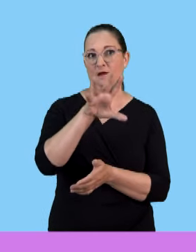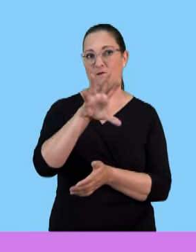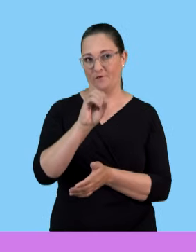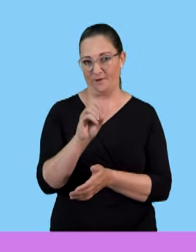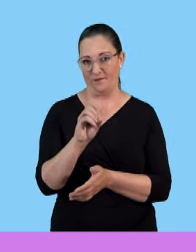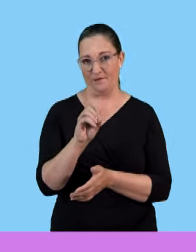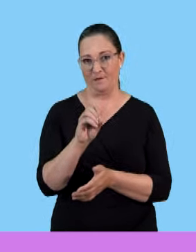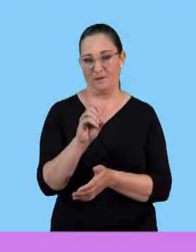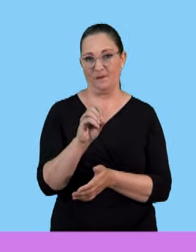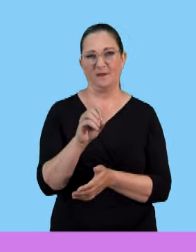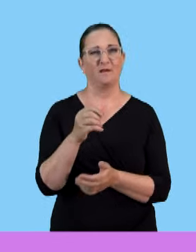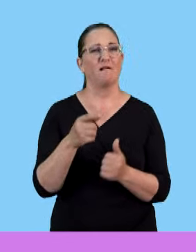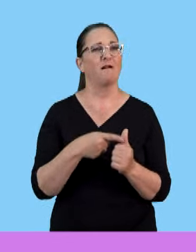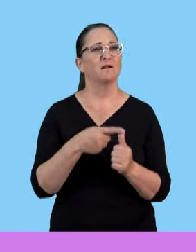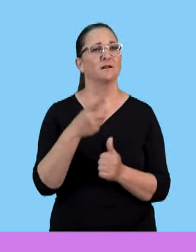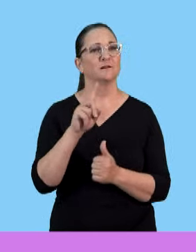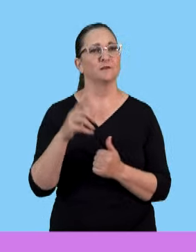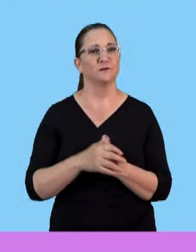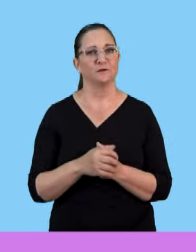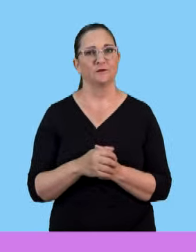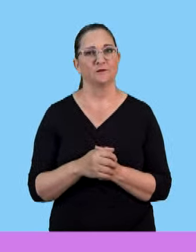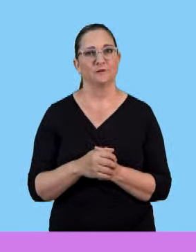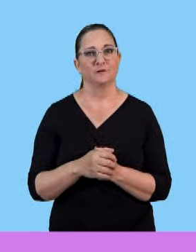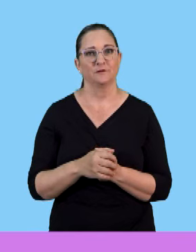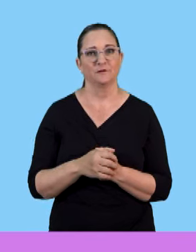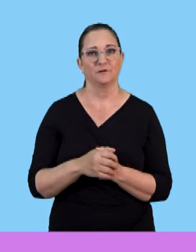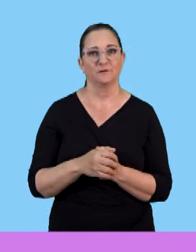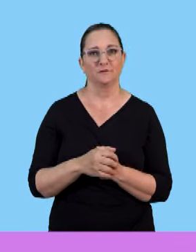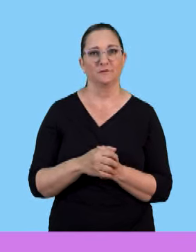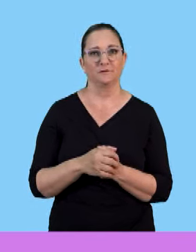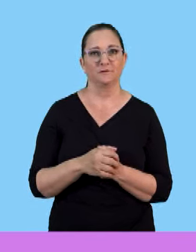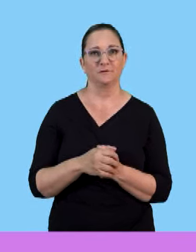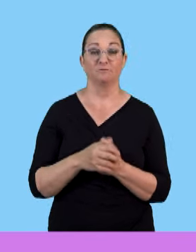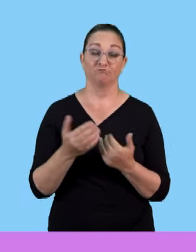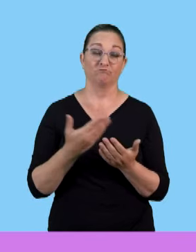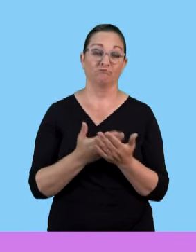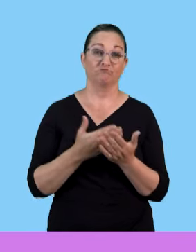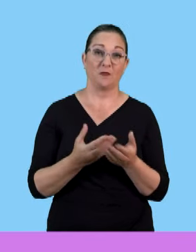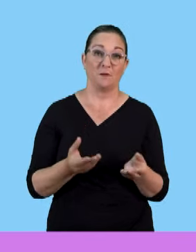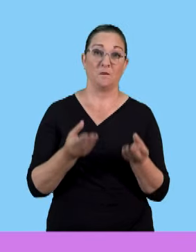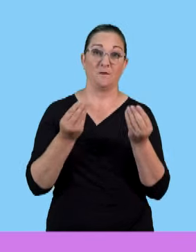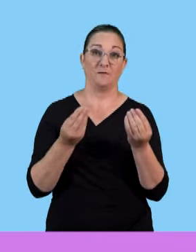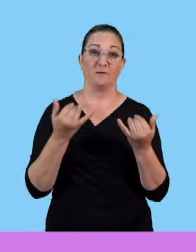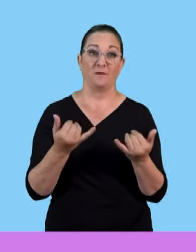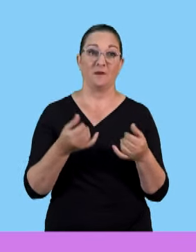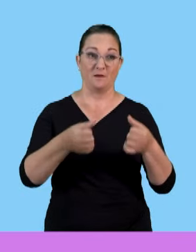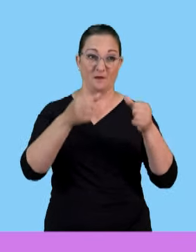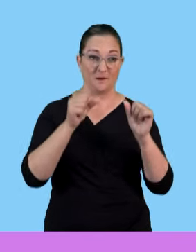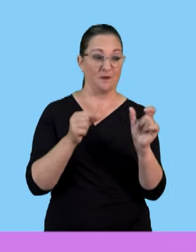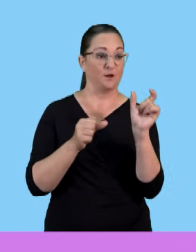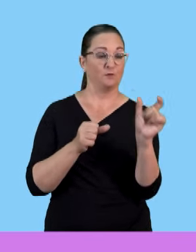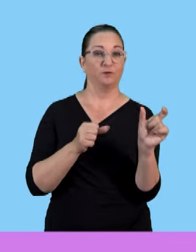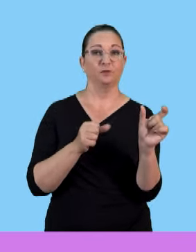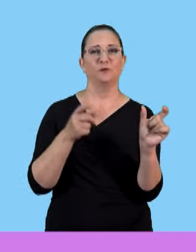minus 150. So it gives you what? You can work that out. So now, so that you can have the